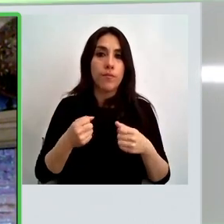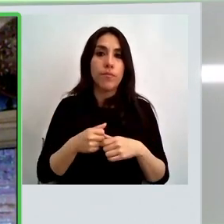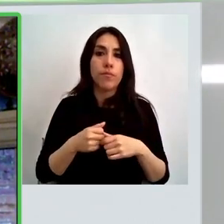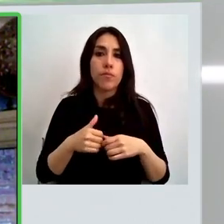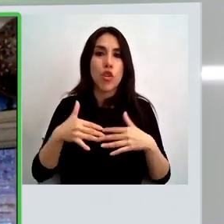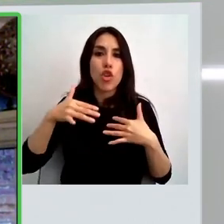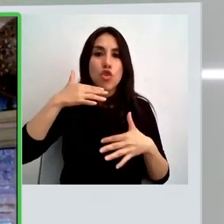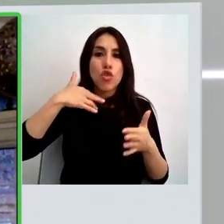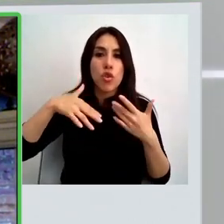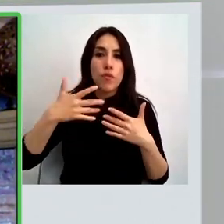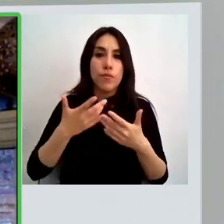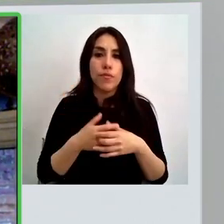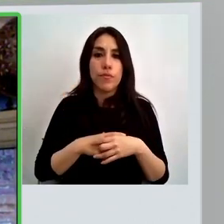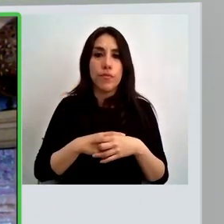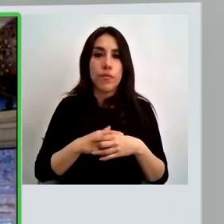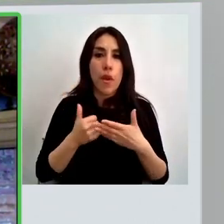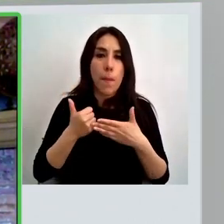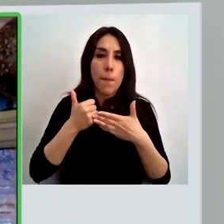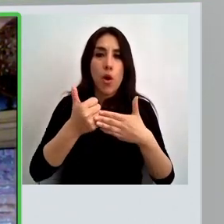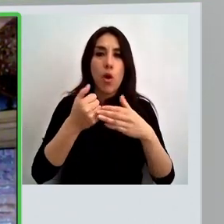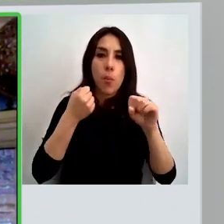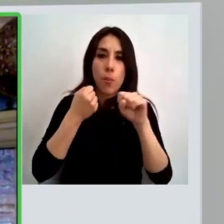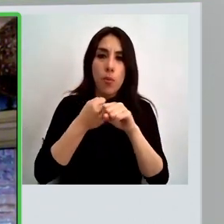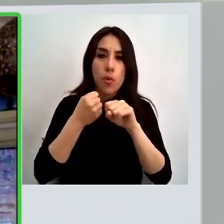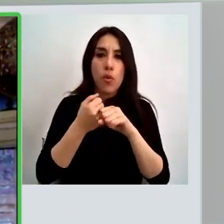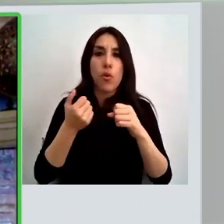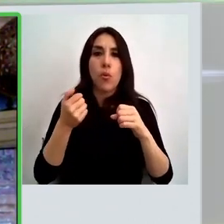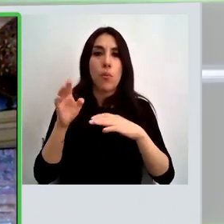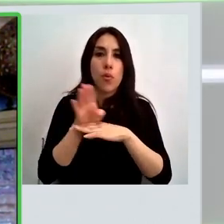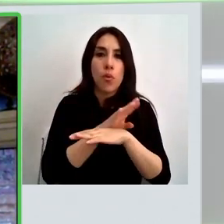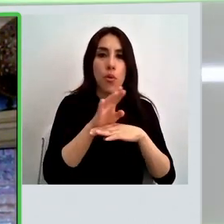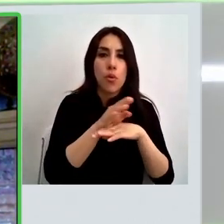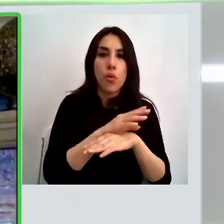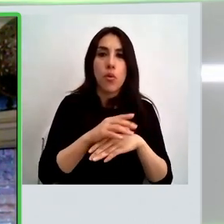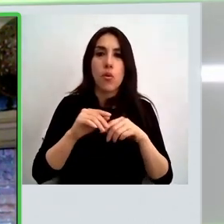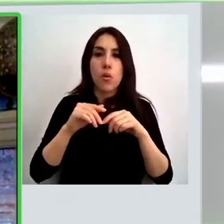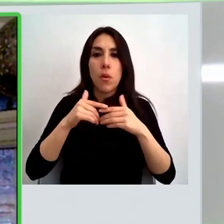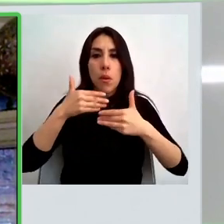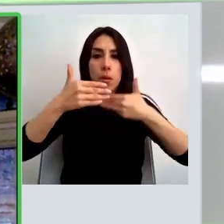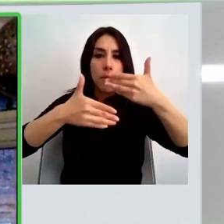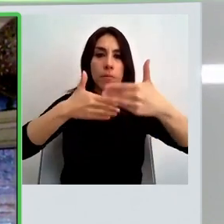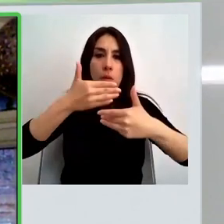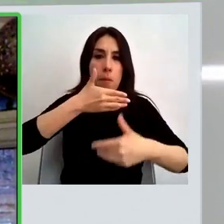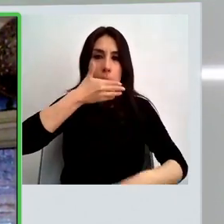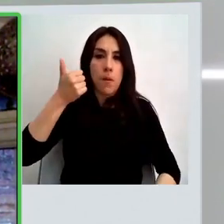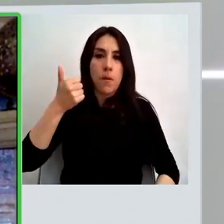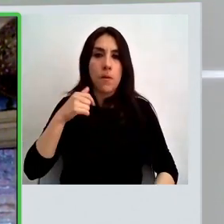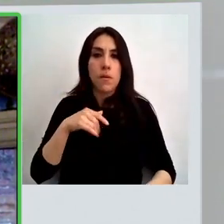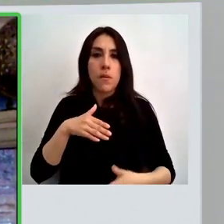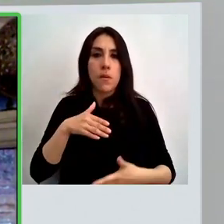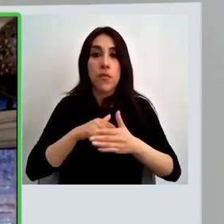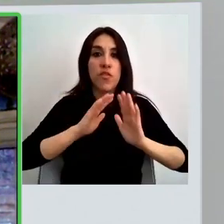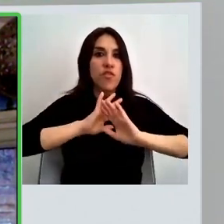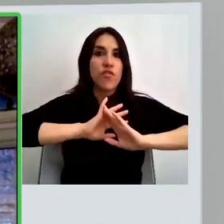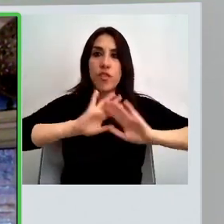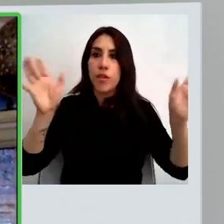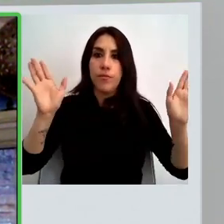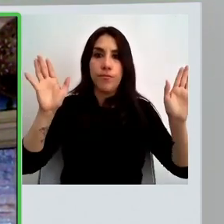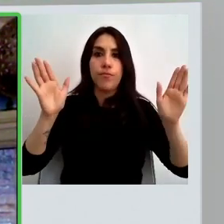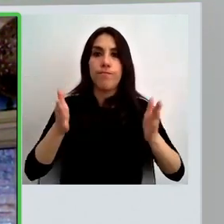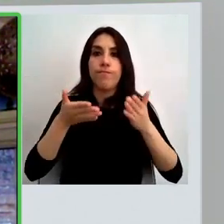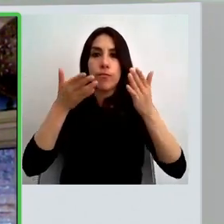to remove the barriers that employees with disabilities will face. They have a senior